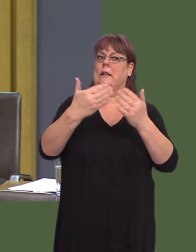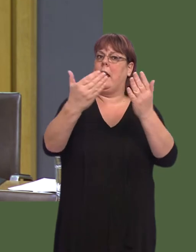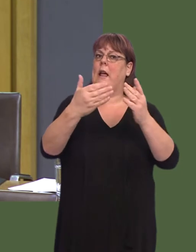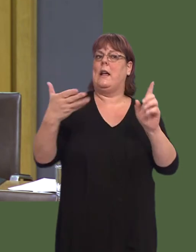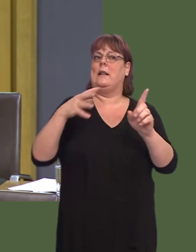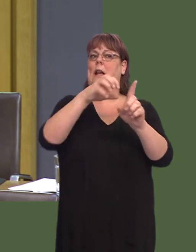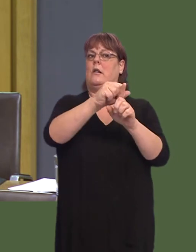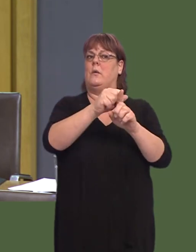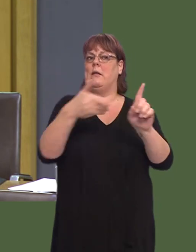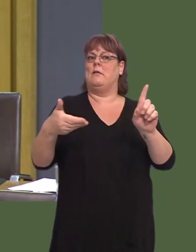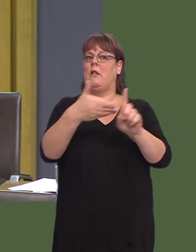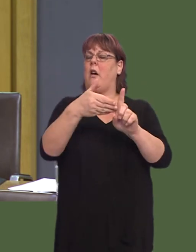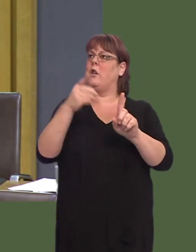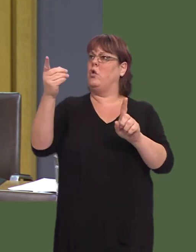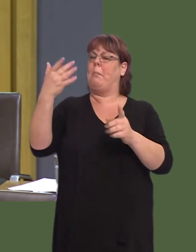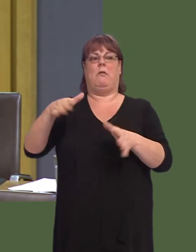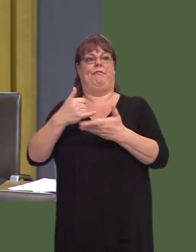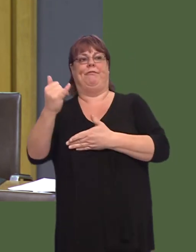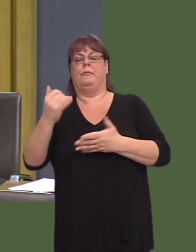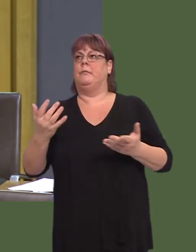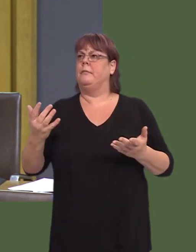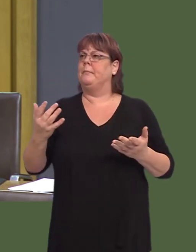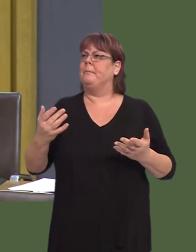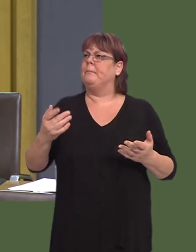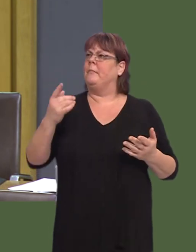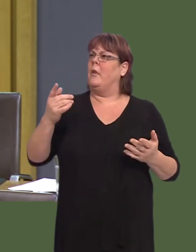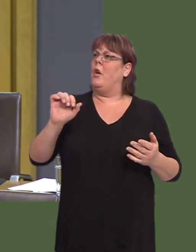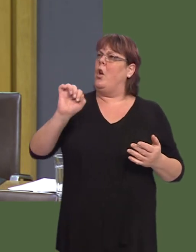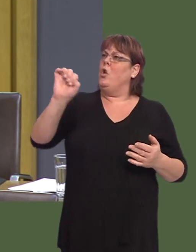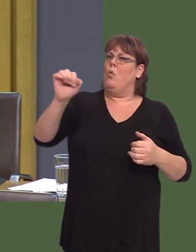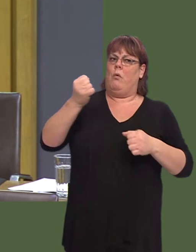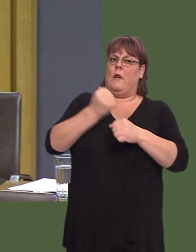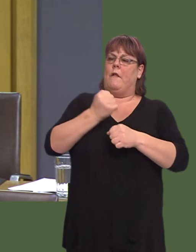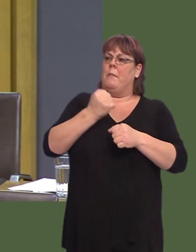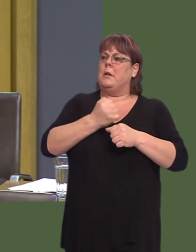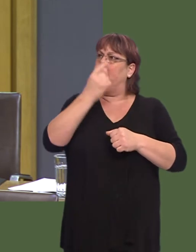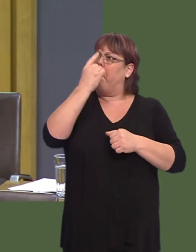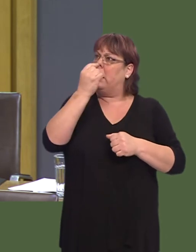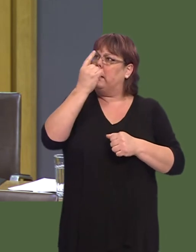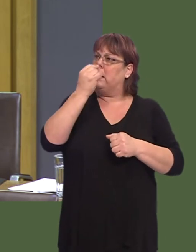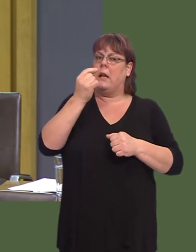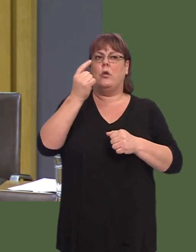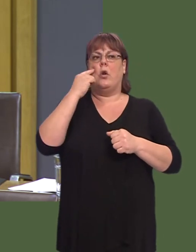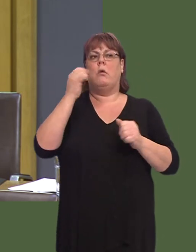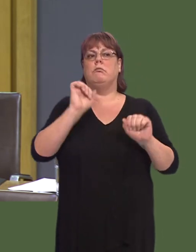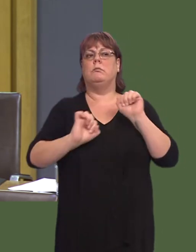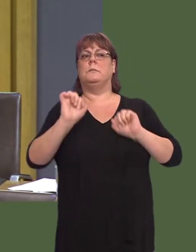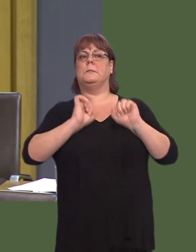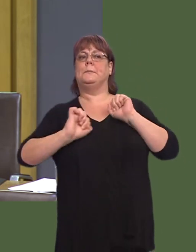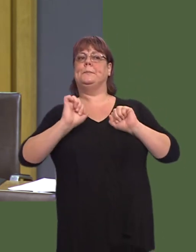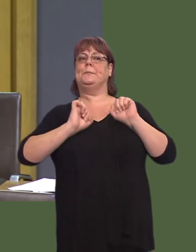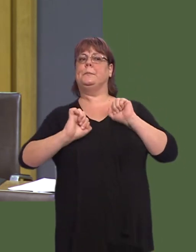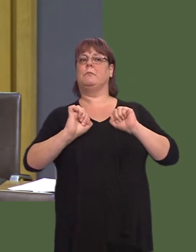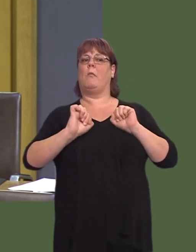target set by the Independent Cancer Task Force. Isn't it time we removed your government's ability to avoid scrutiny